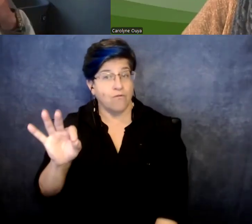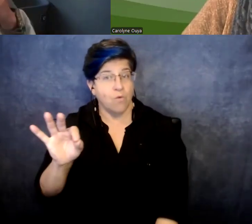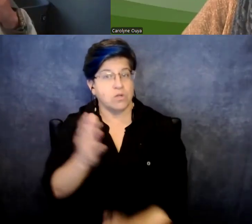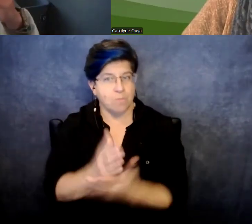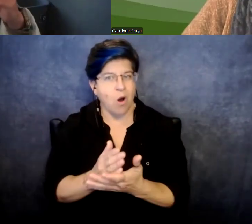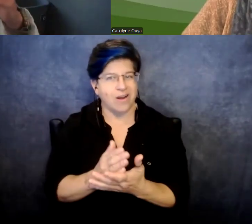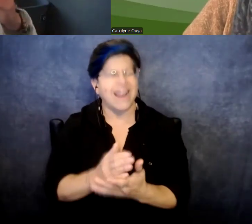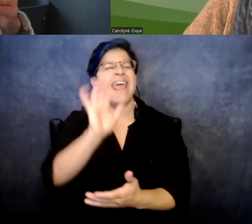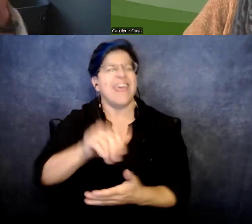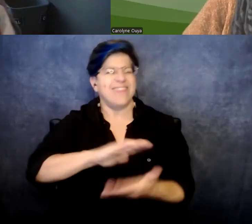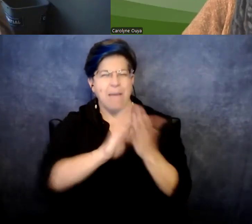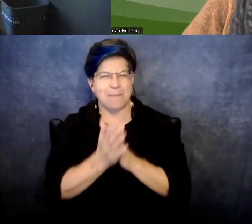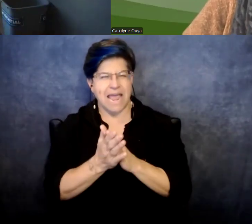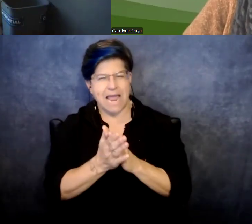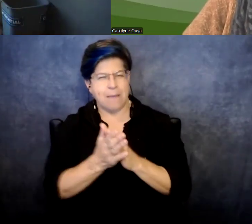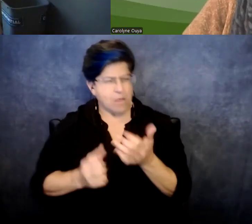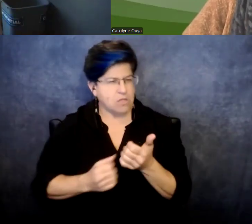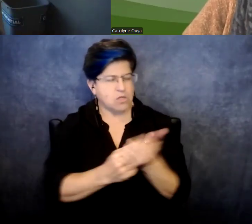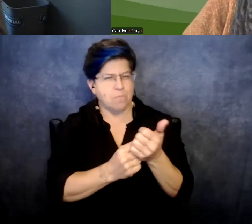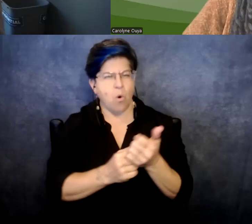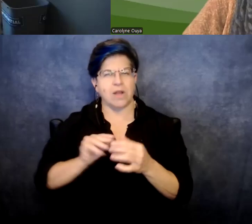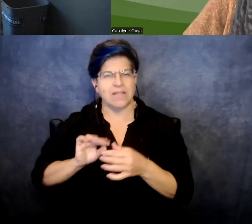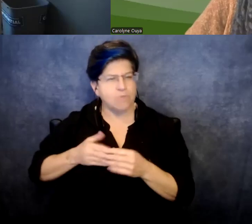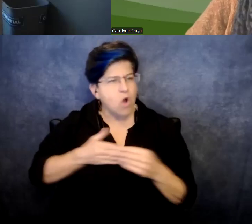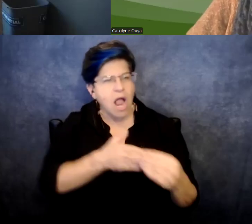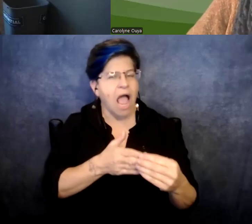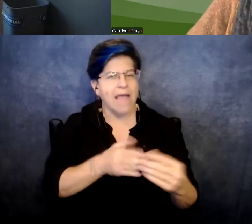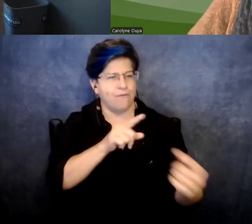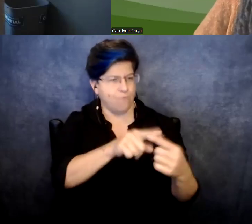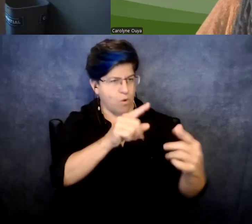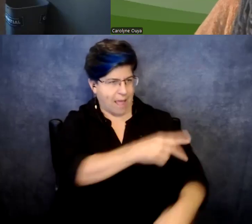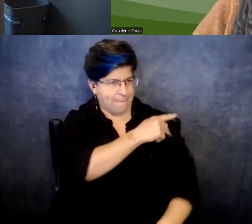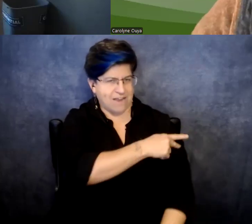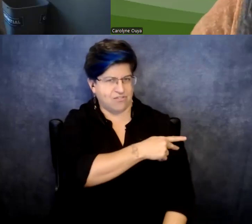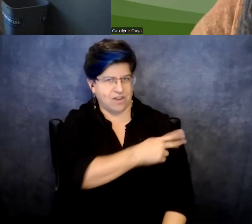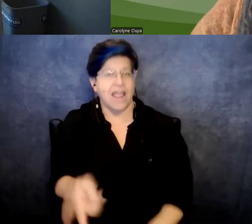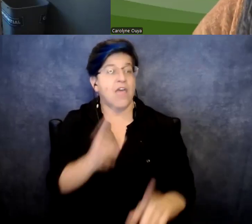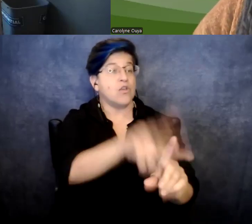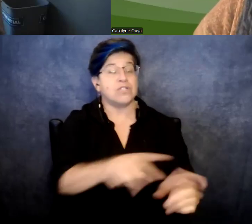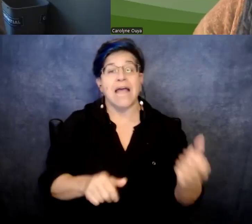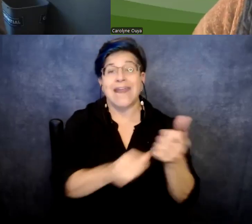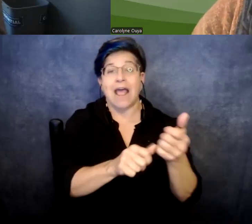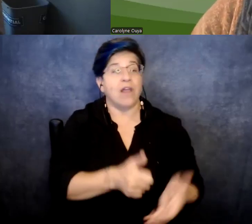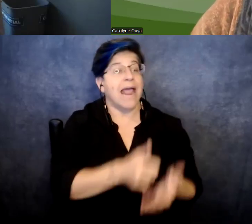the patient. So they're assigned this advocate who now helps them manage all of the other areas. Let's get your